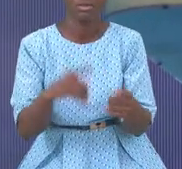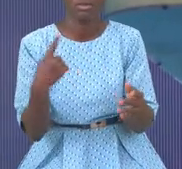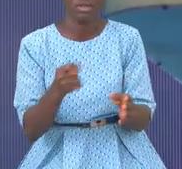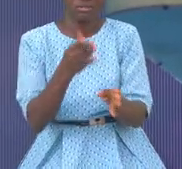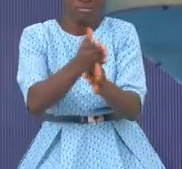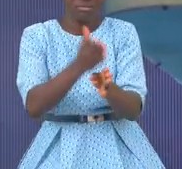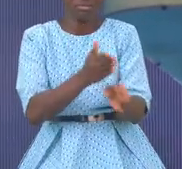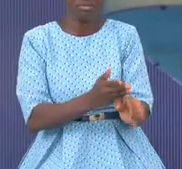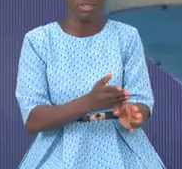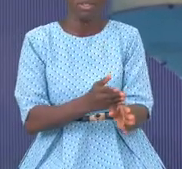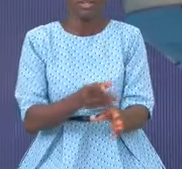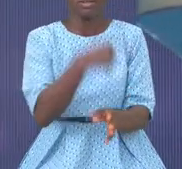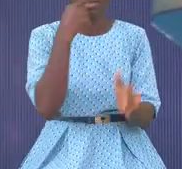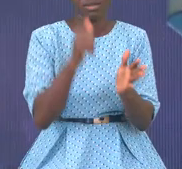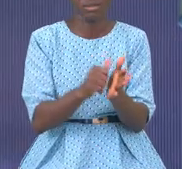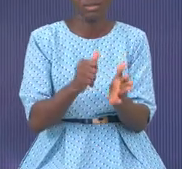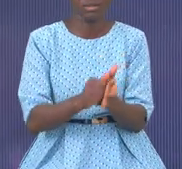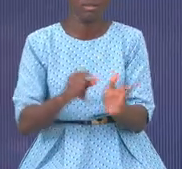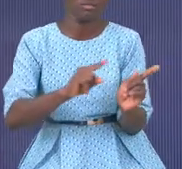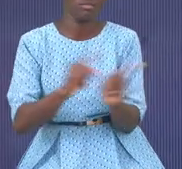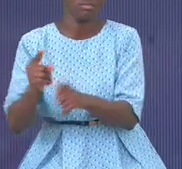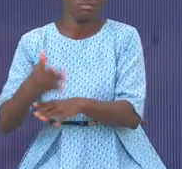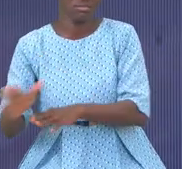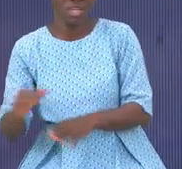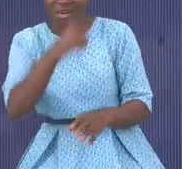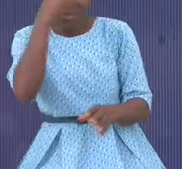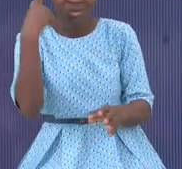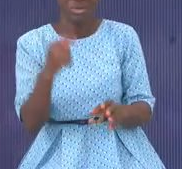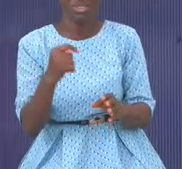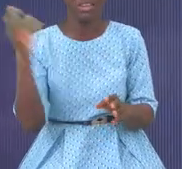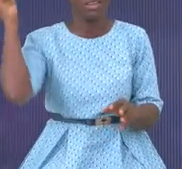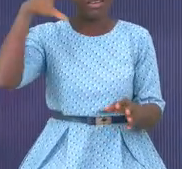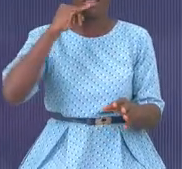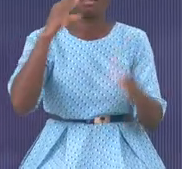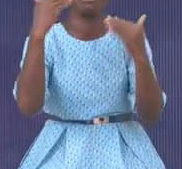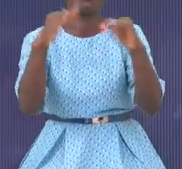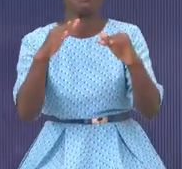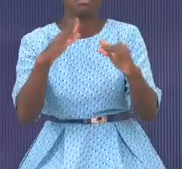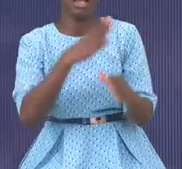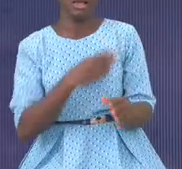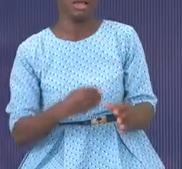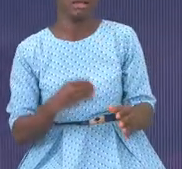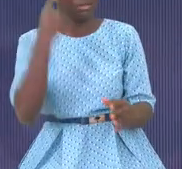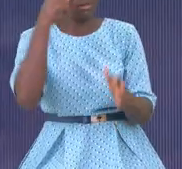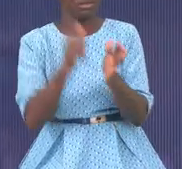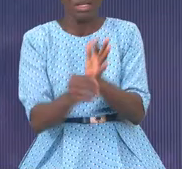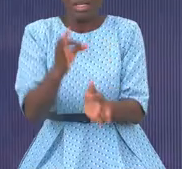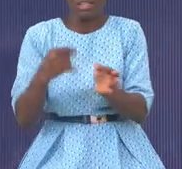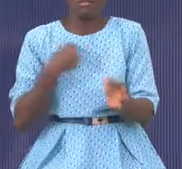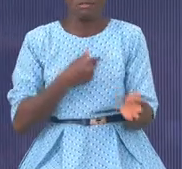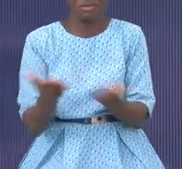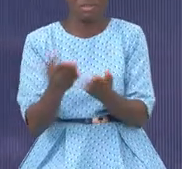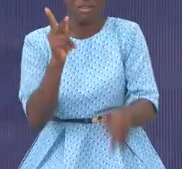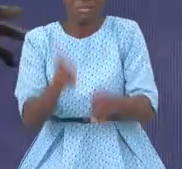limited. And if we serve people like you, people who are better than you, will not be able to